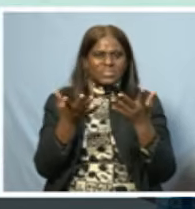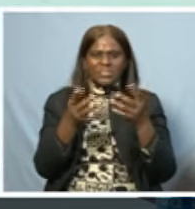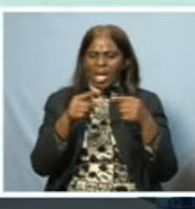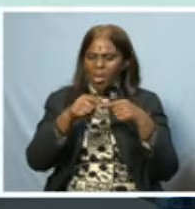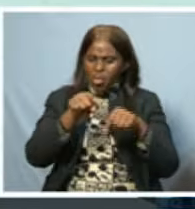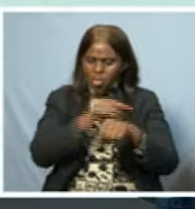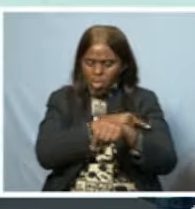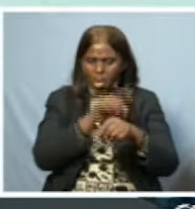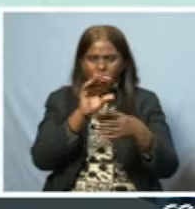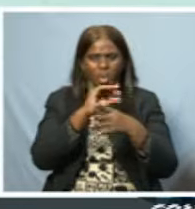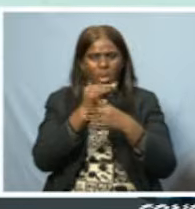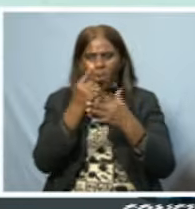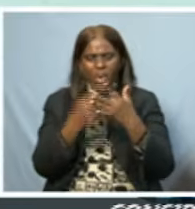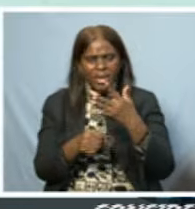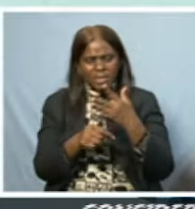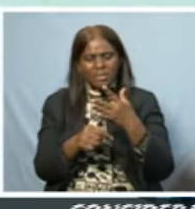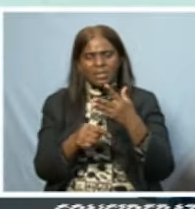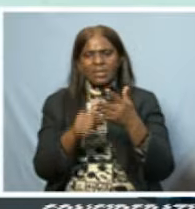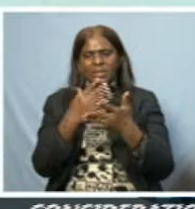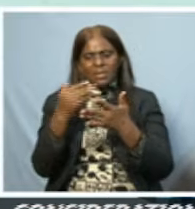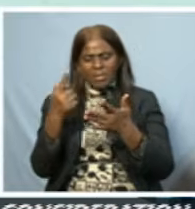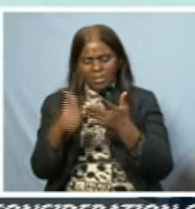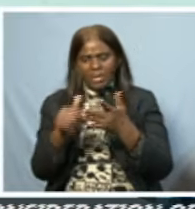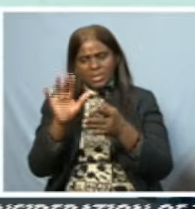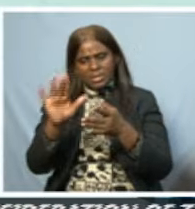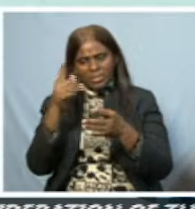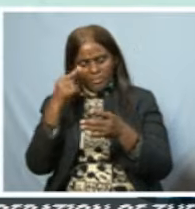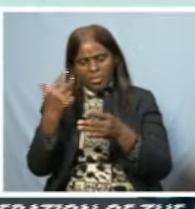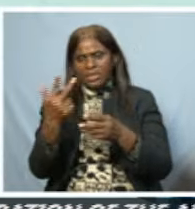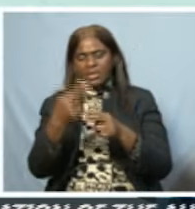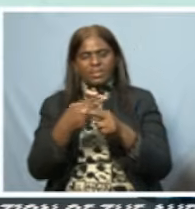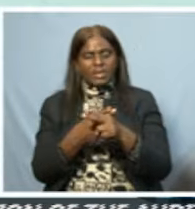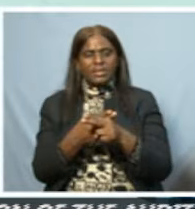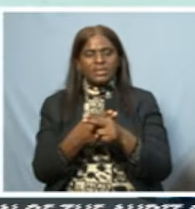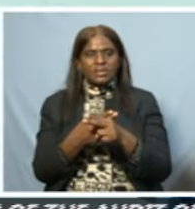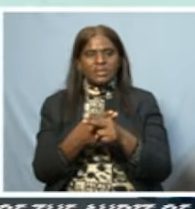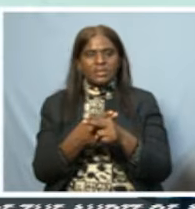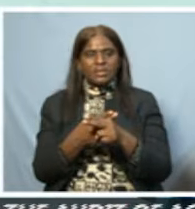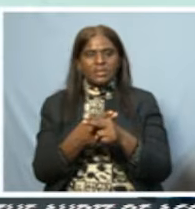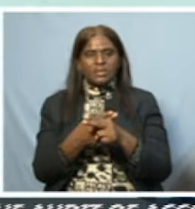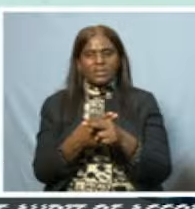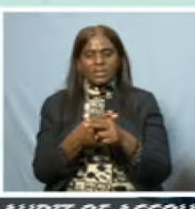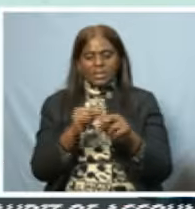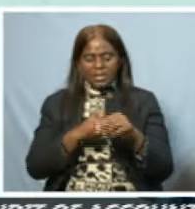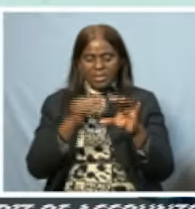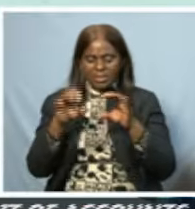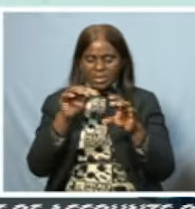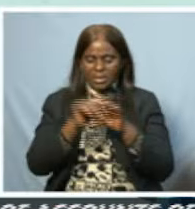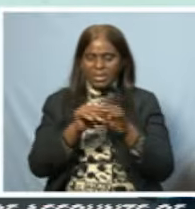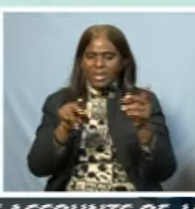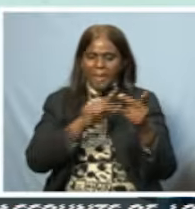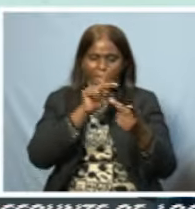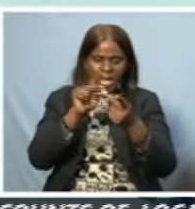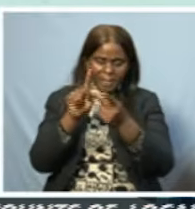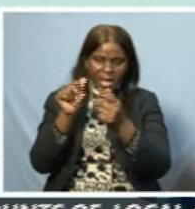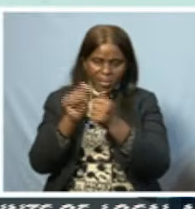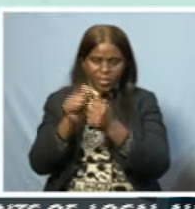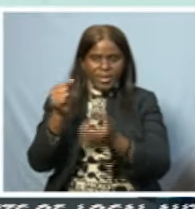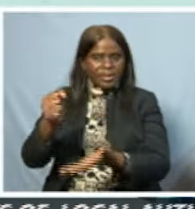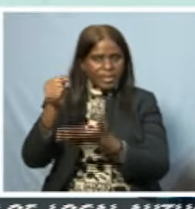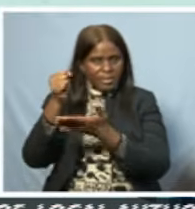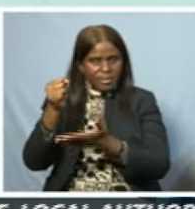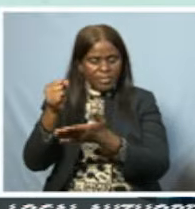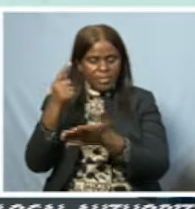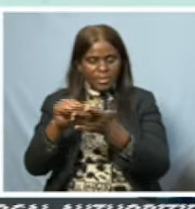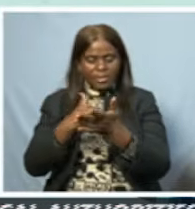it's intermittent? Is it something that is there just for 3 months? And then we do that in tandem with the budget